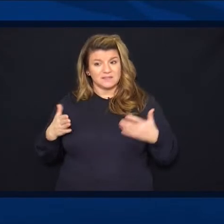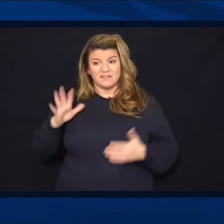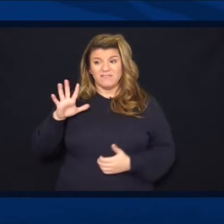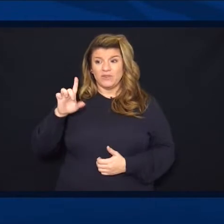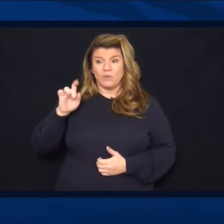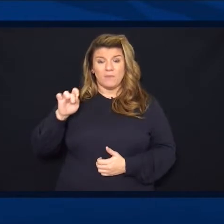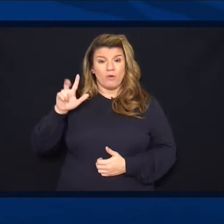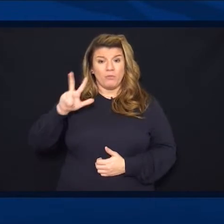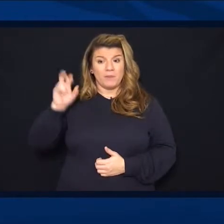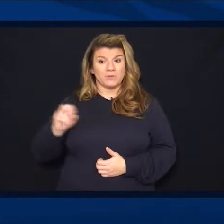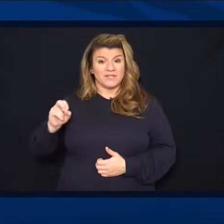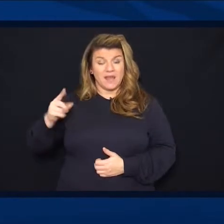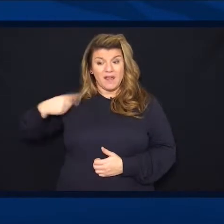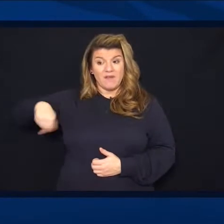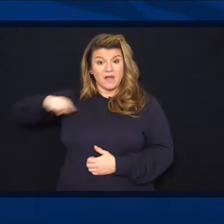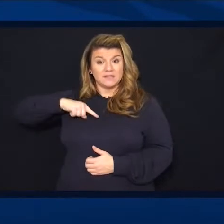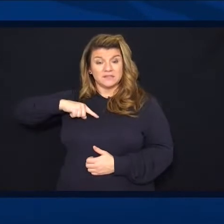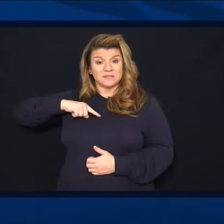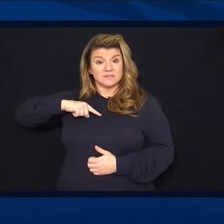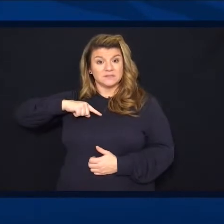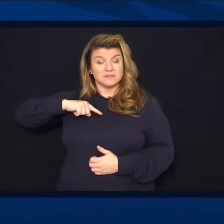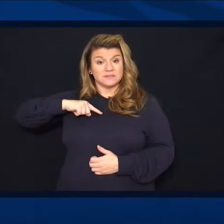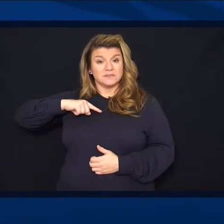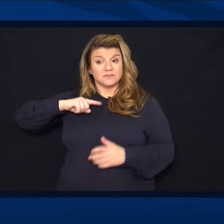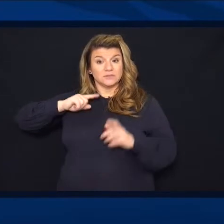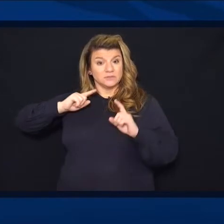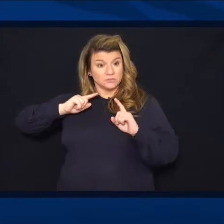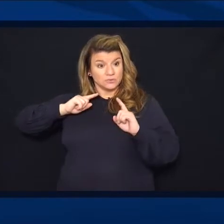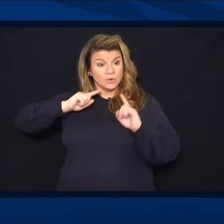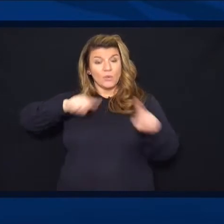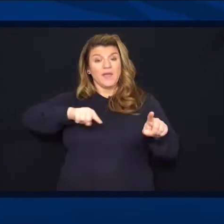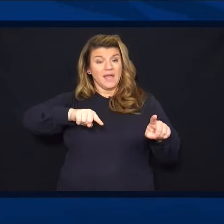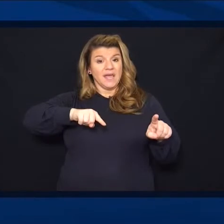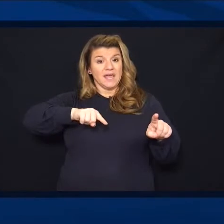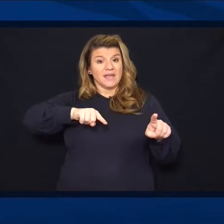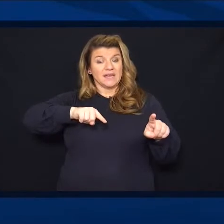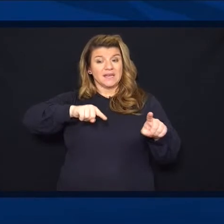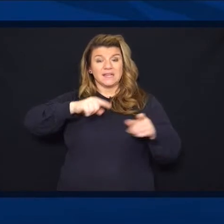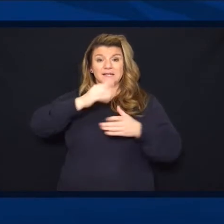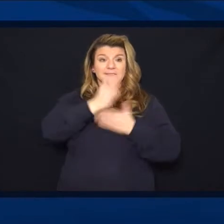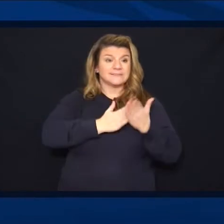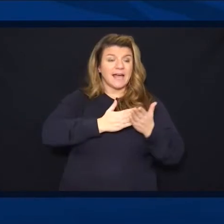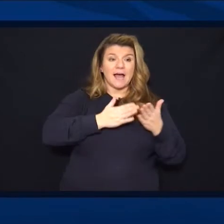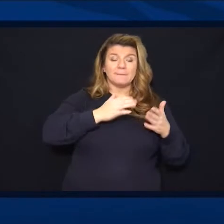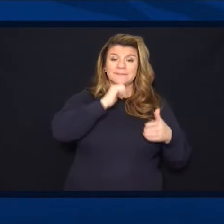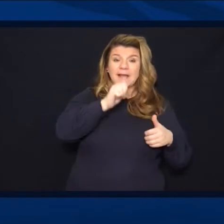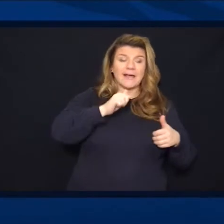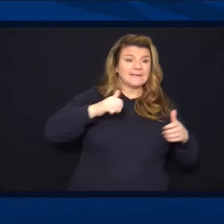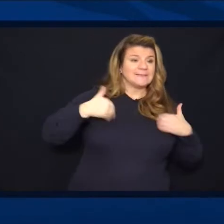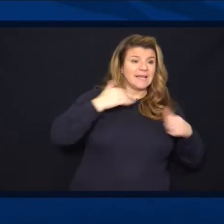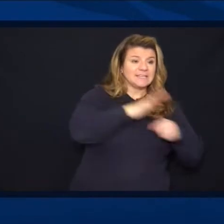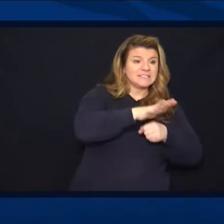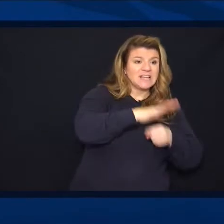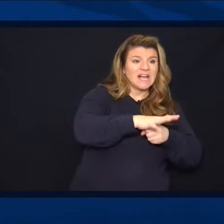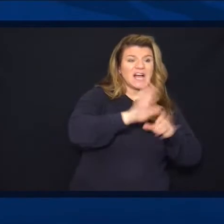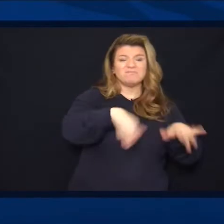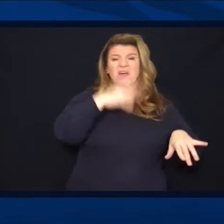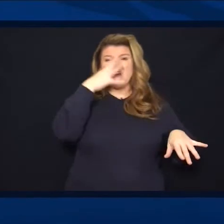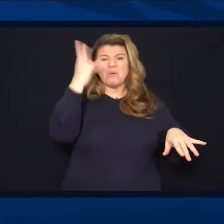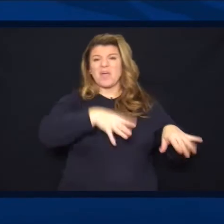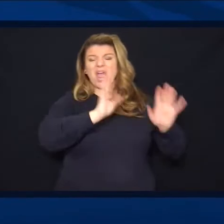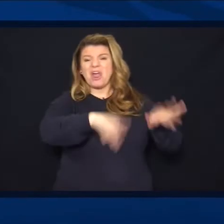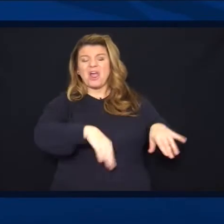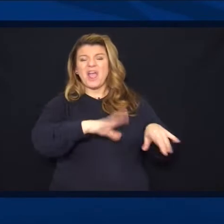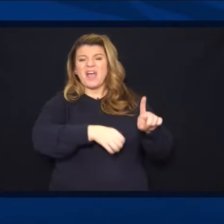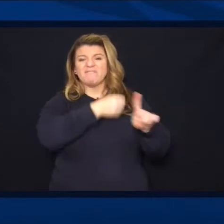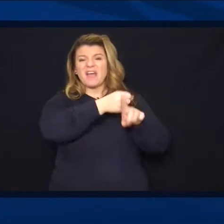51.3% of us, for various reasons that range from being too young to get the shot to I don't care what I do and how it affects